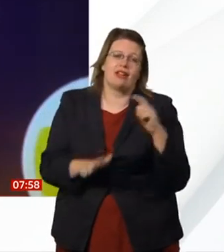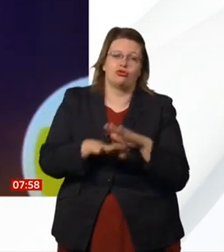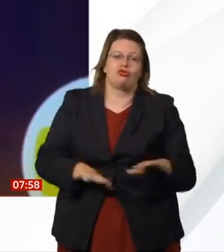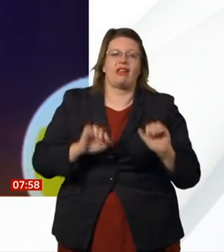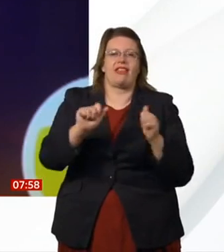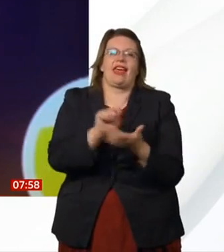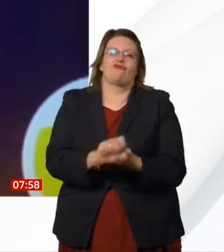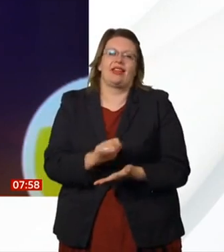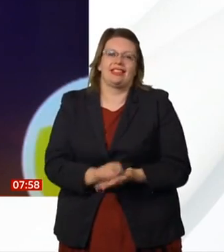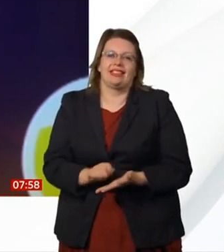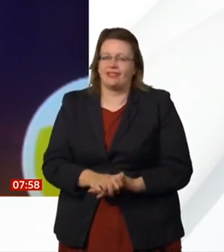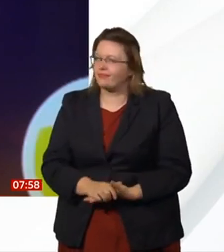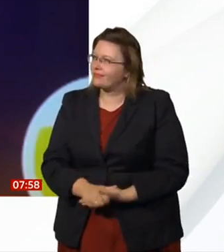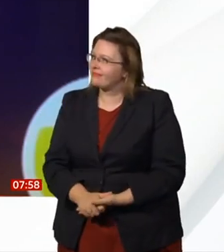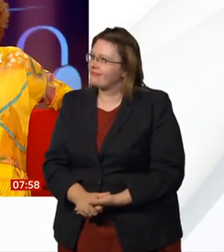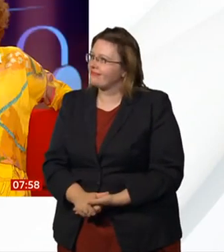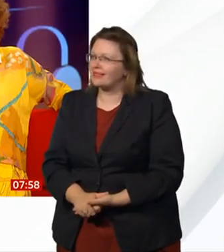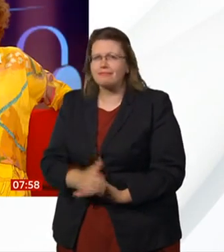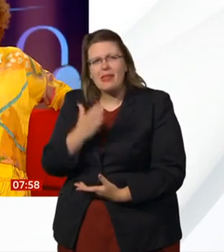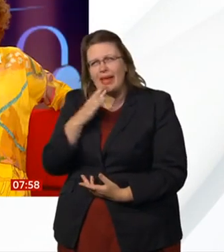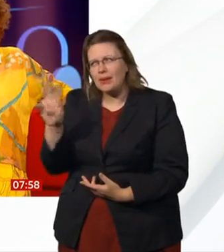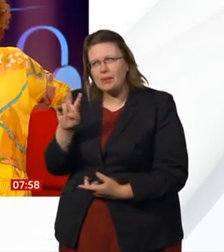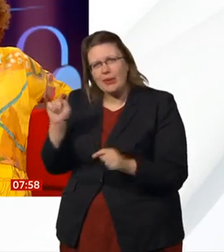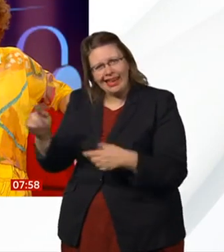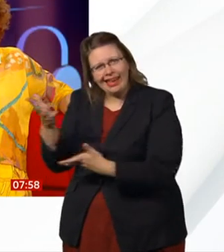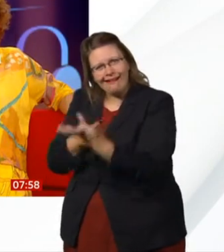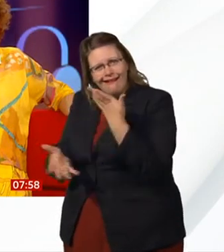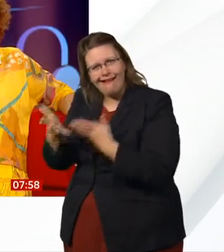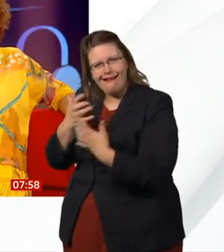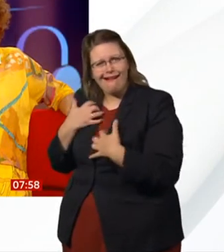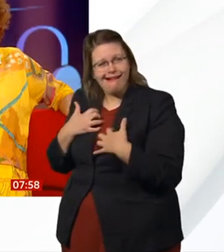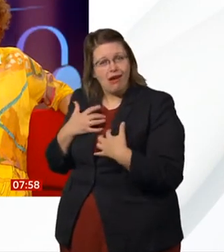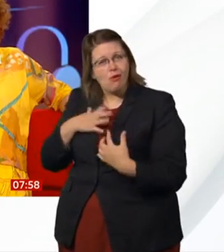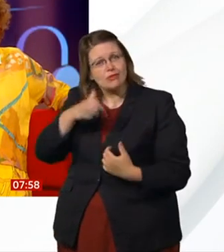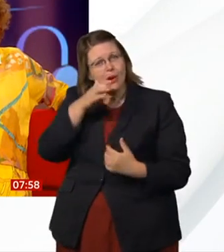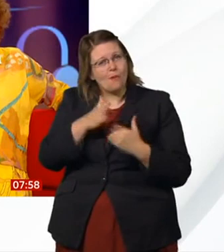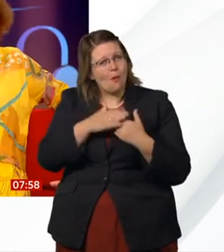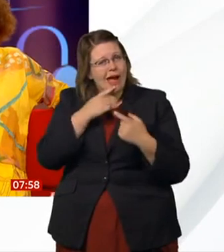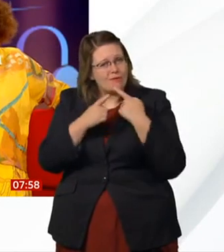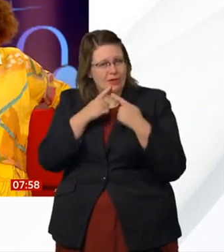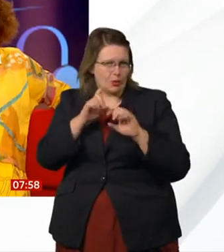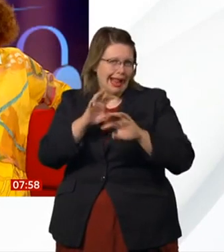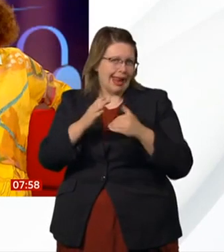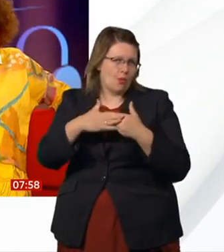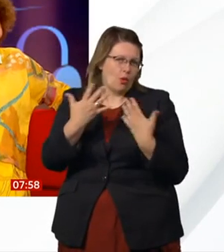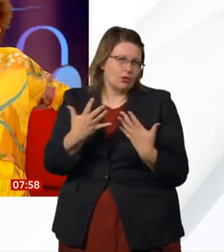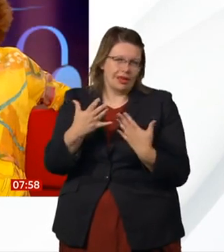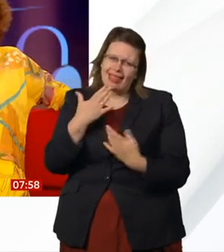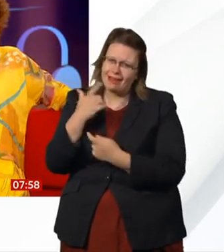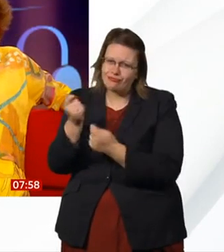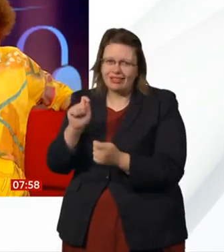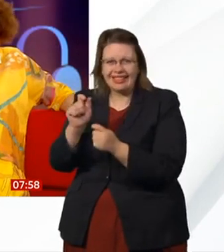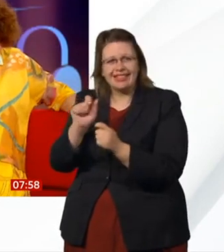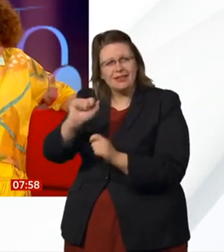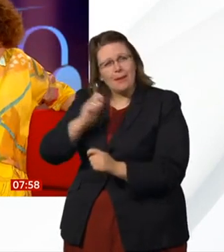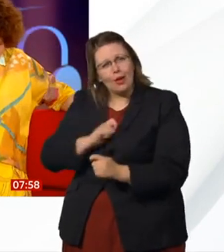so powerful. Great. Well, look, thank you both very much indeed for coming in. There's lots more 500 Words to come, and thanks for bringing that in, Francesca. That's great.